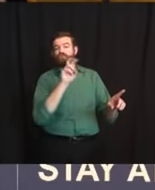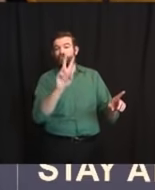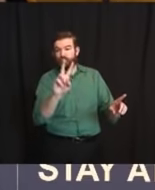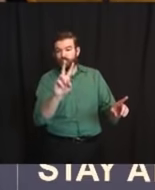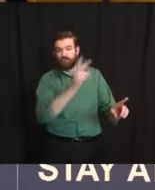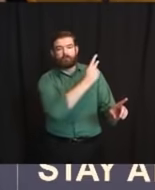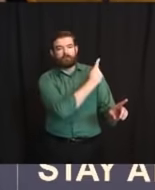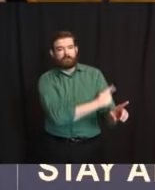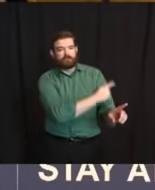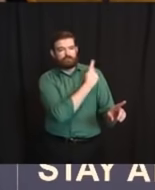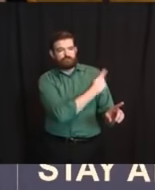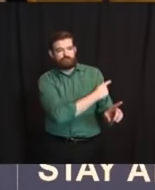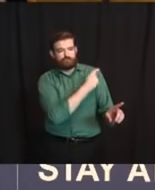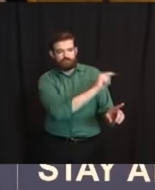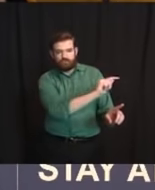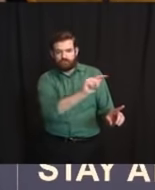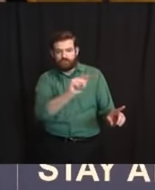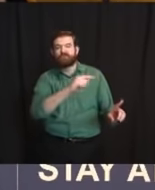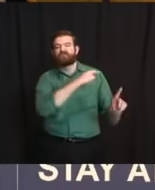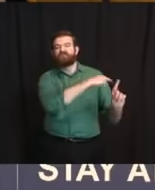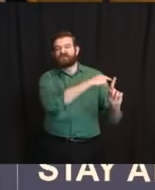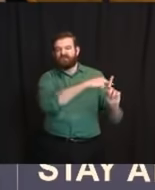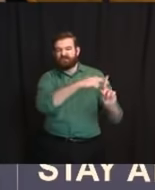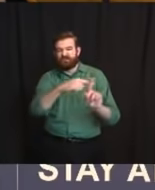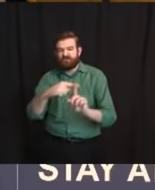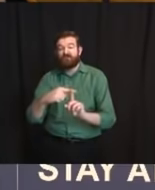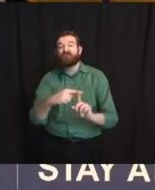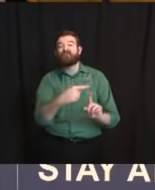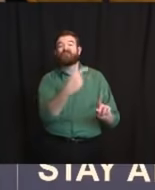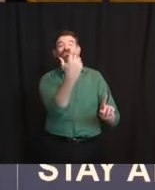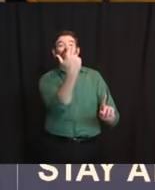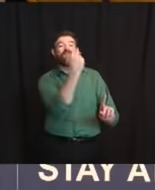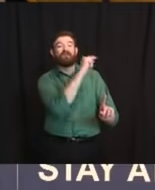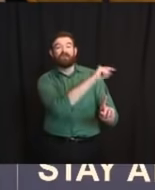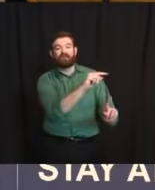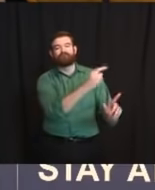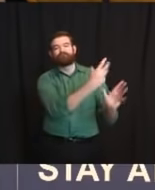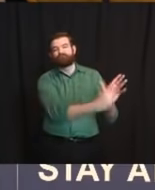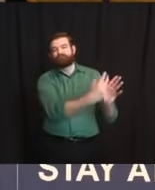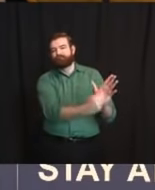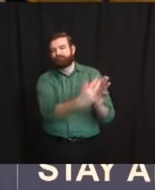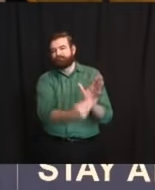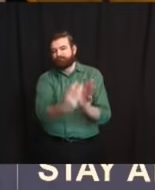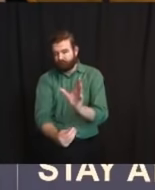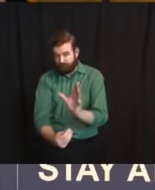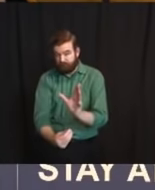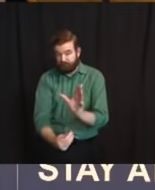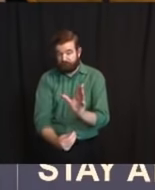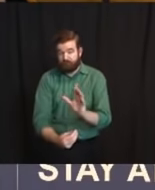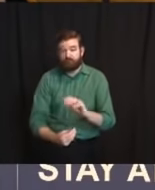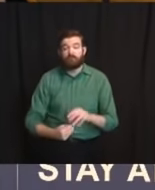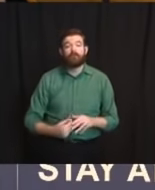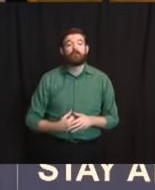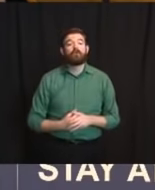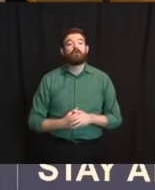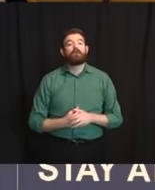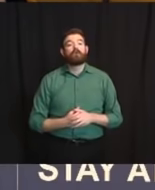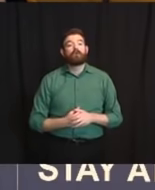of 13 patient deaths at the psychiatric hospitals, and they are continuing universal